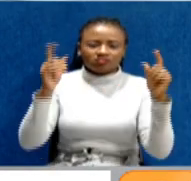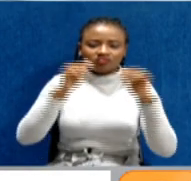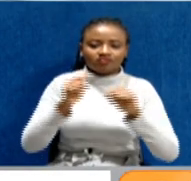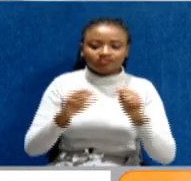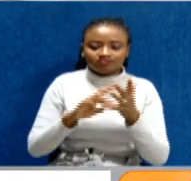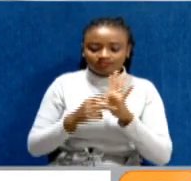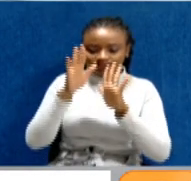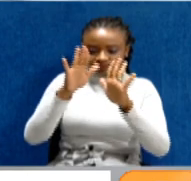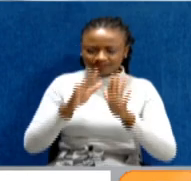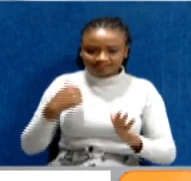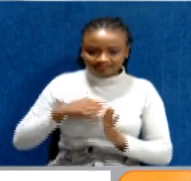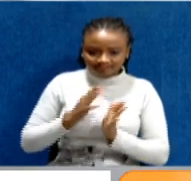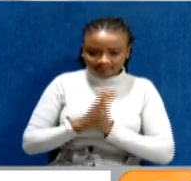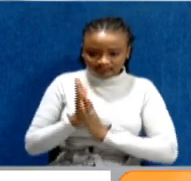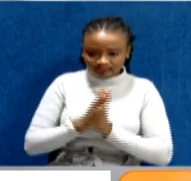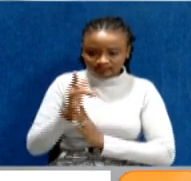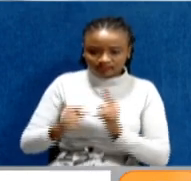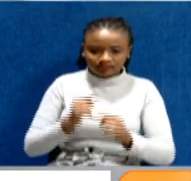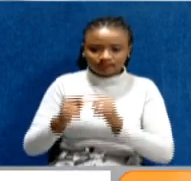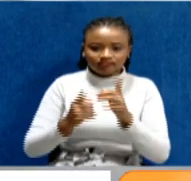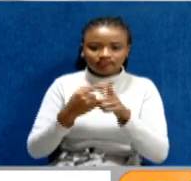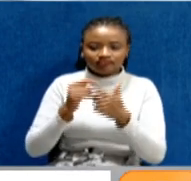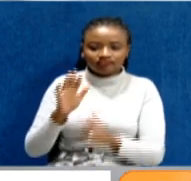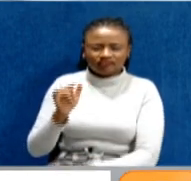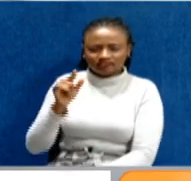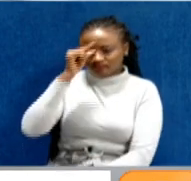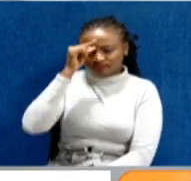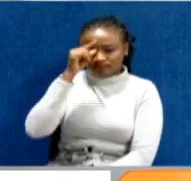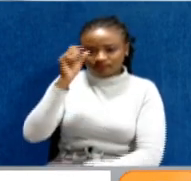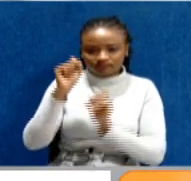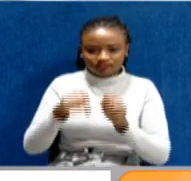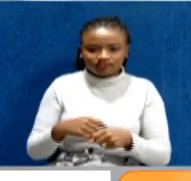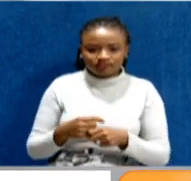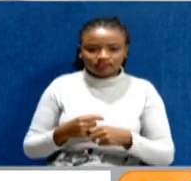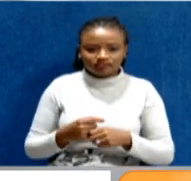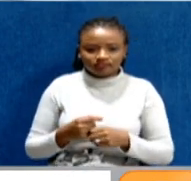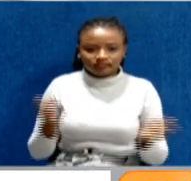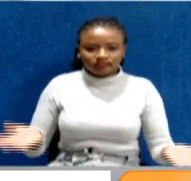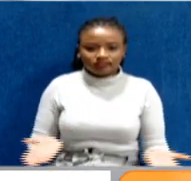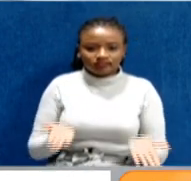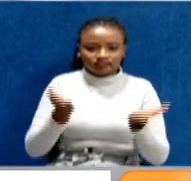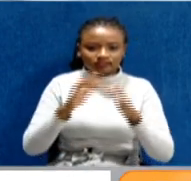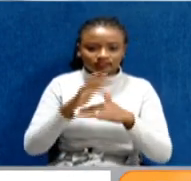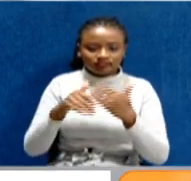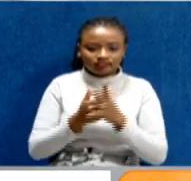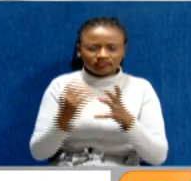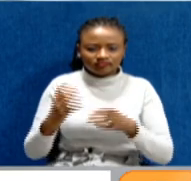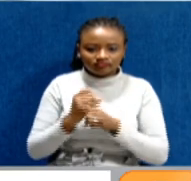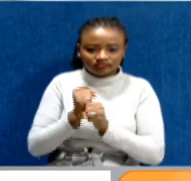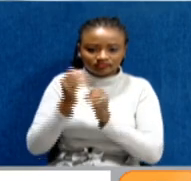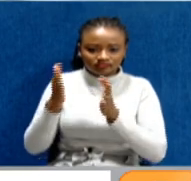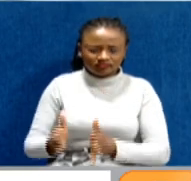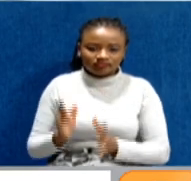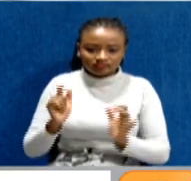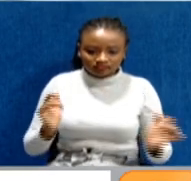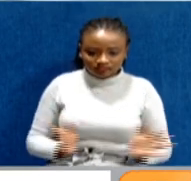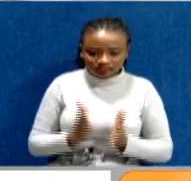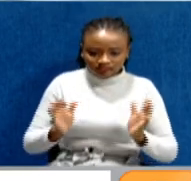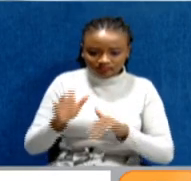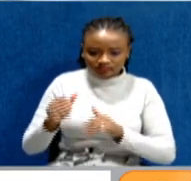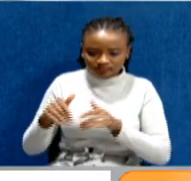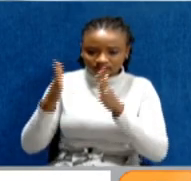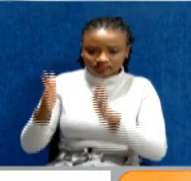encouraged, and the government should be able to, and all the stakeholders in the agricultural industry should be able to encourage